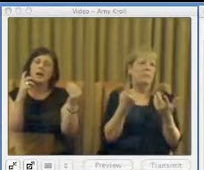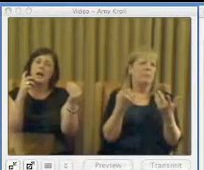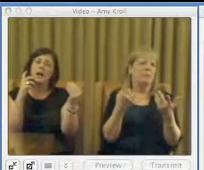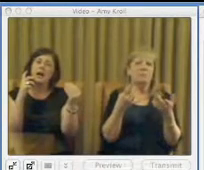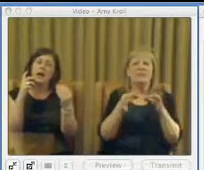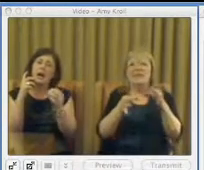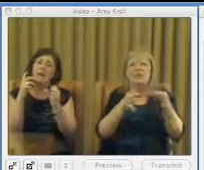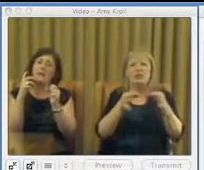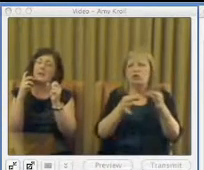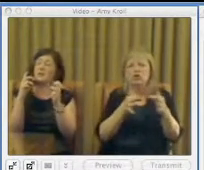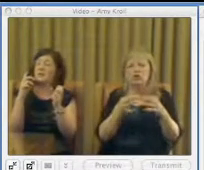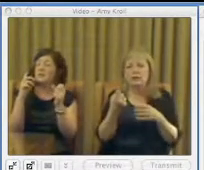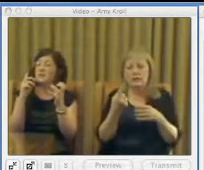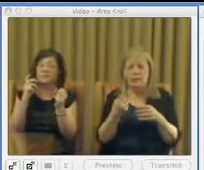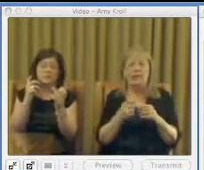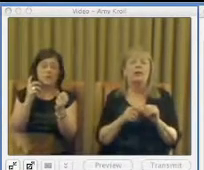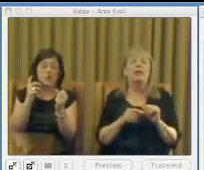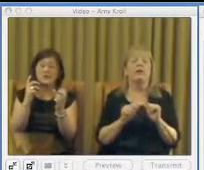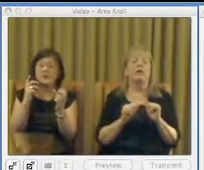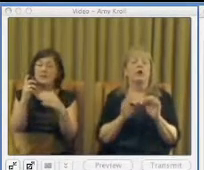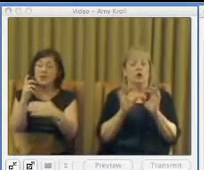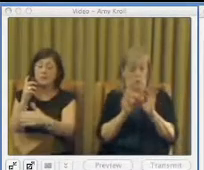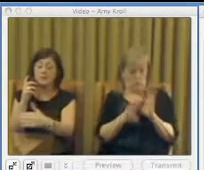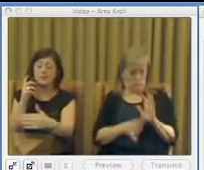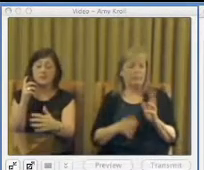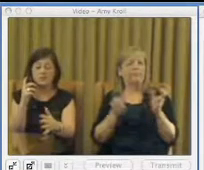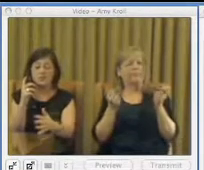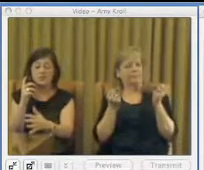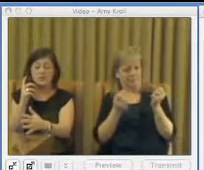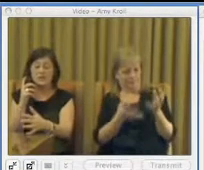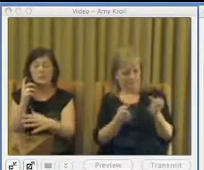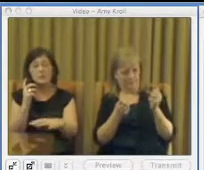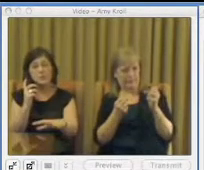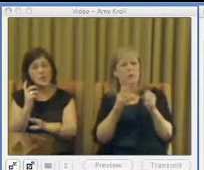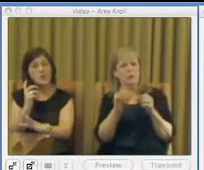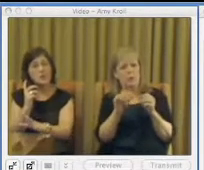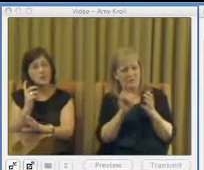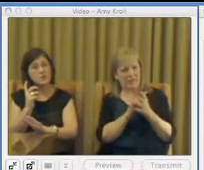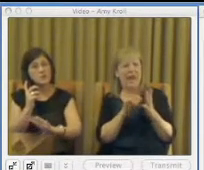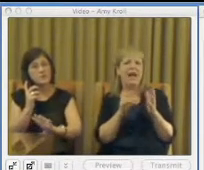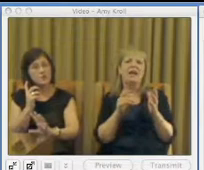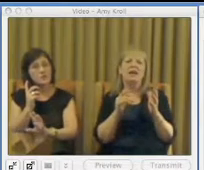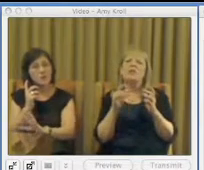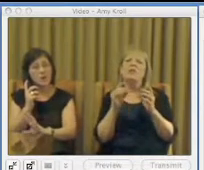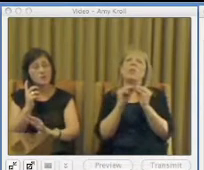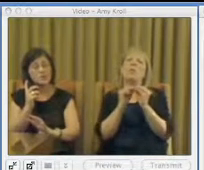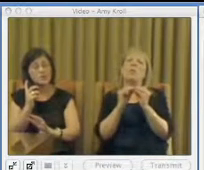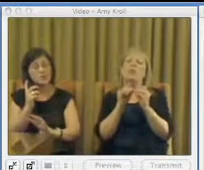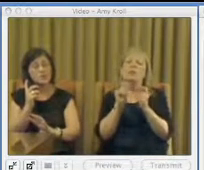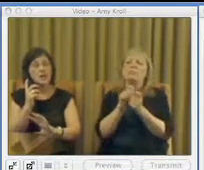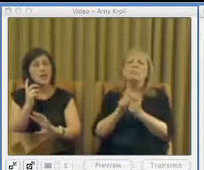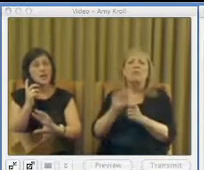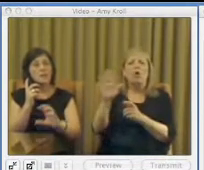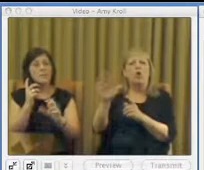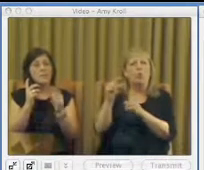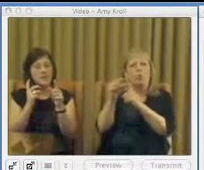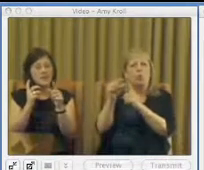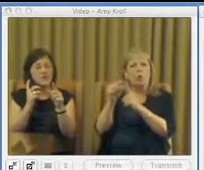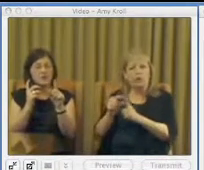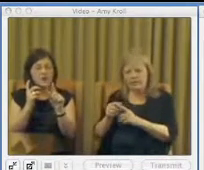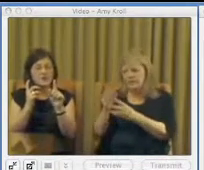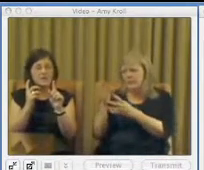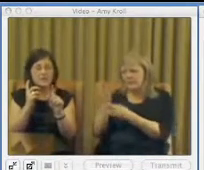exact details, but and the interpreter is signing that, so is using a, you know, a more literal sort of